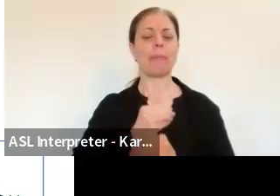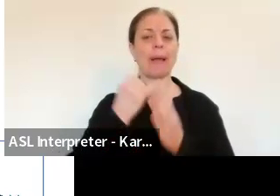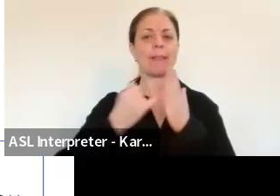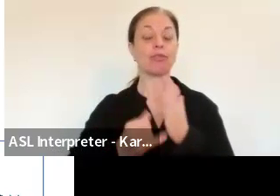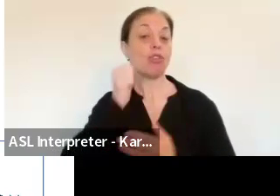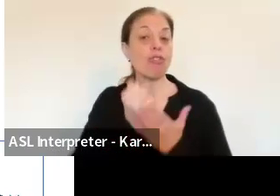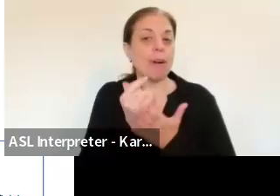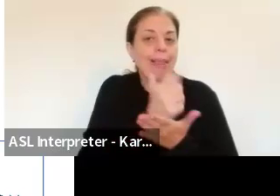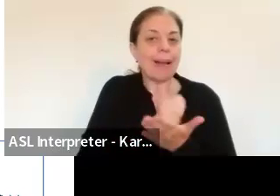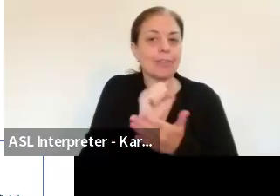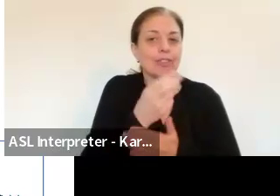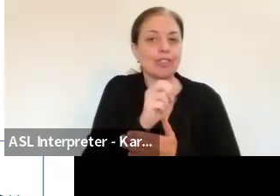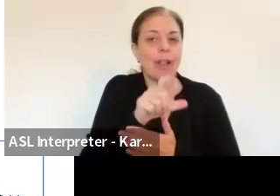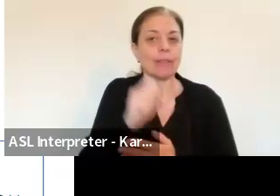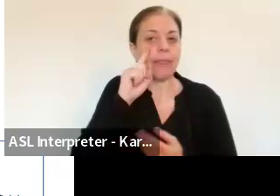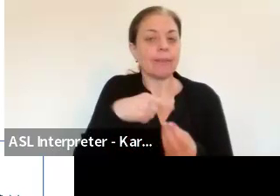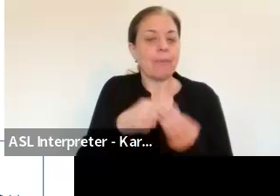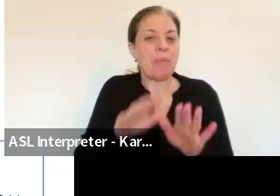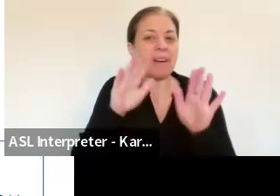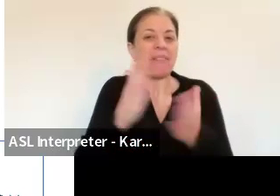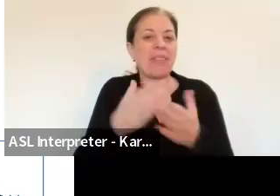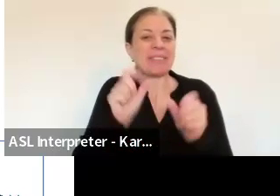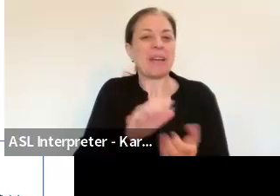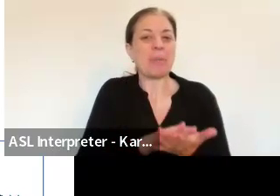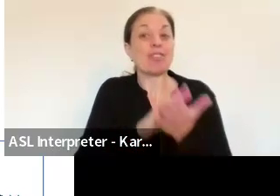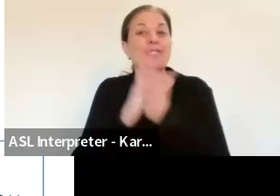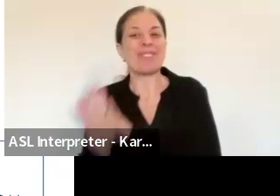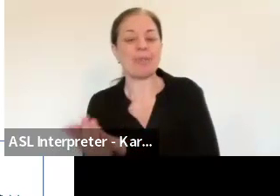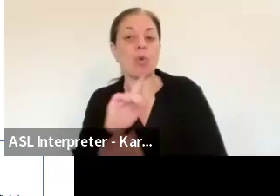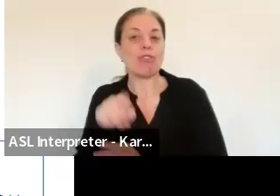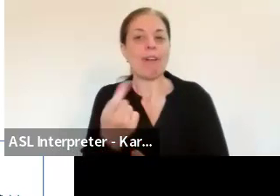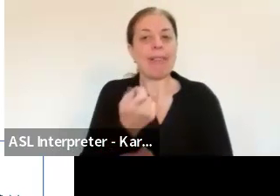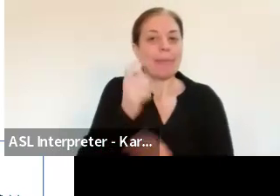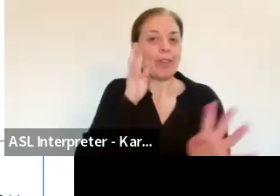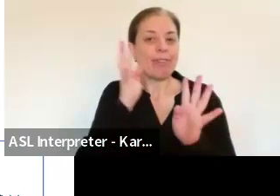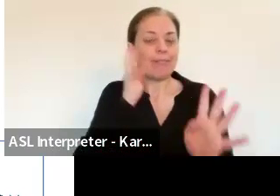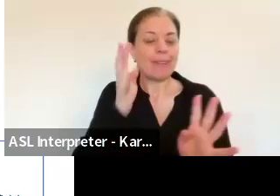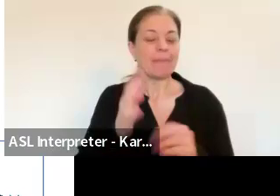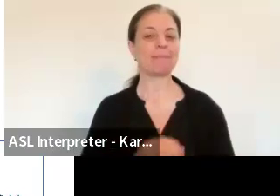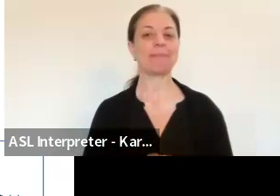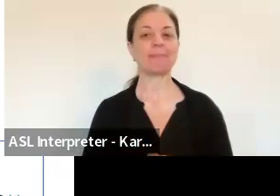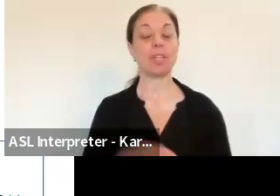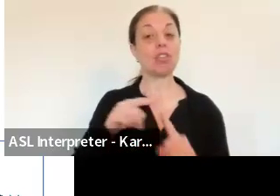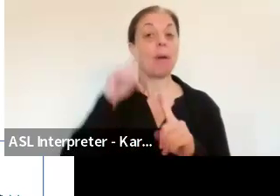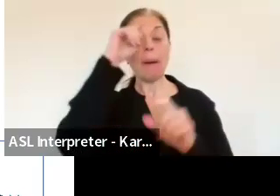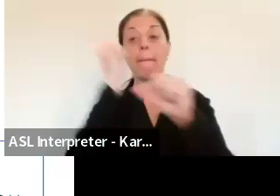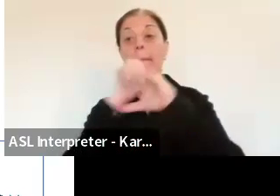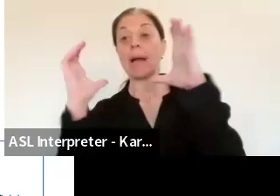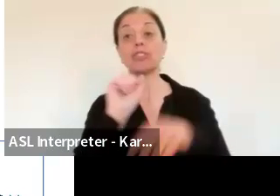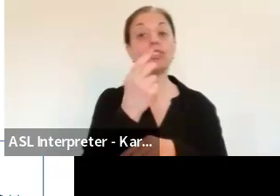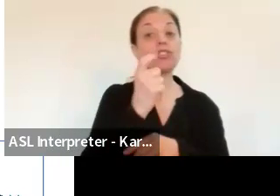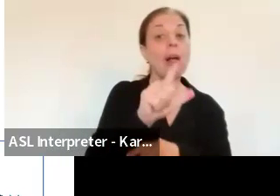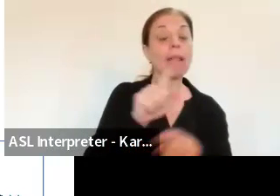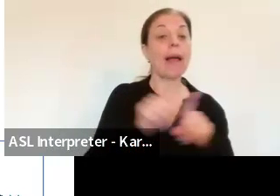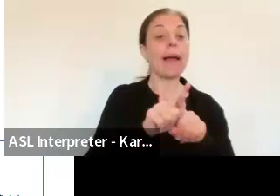collects shells and thinks of all the magnificent things they can be turned into with just a little creativity. She imagines one shell as a swimming